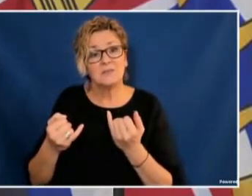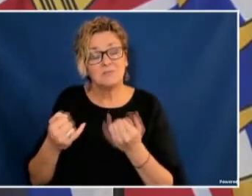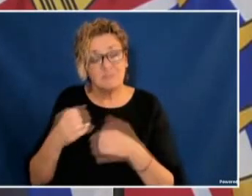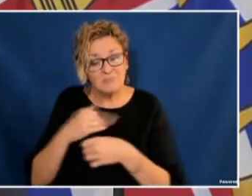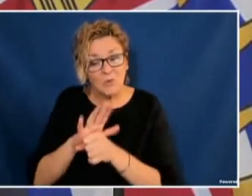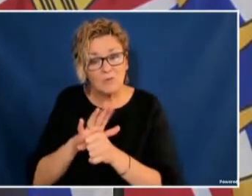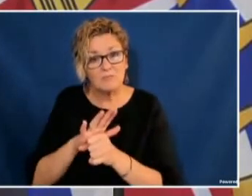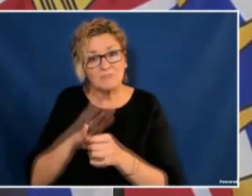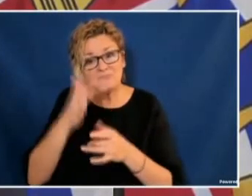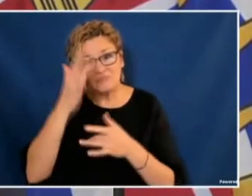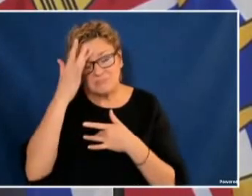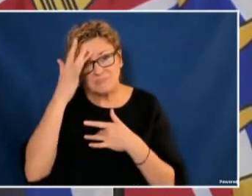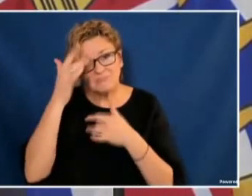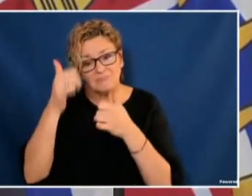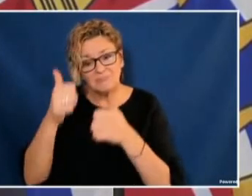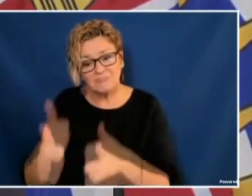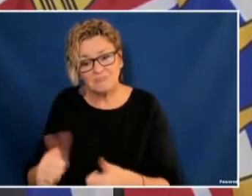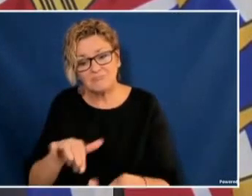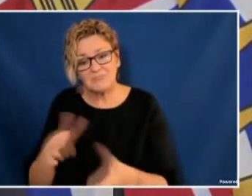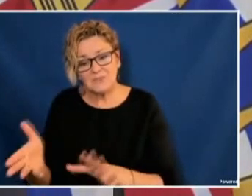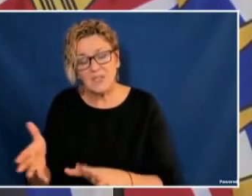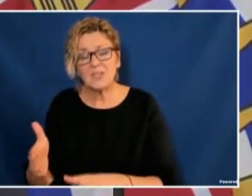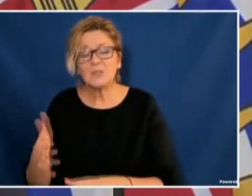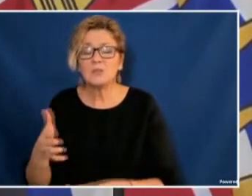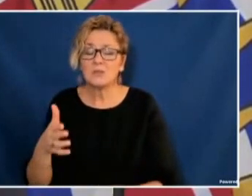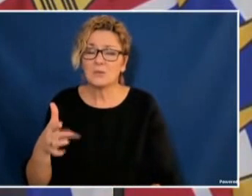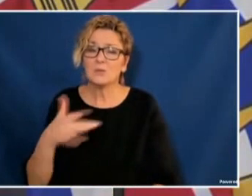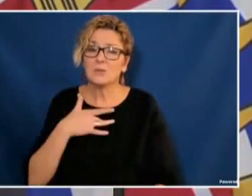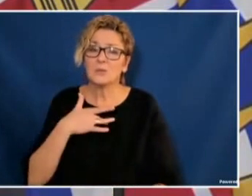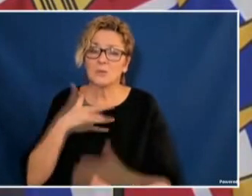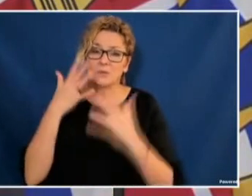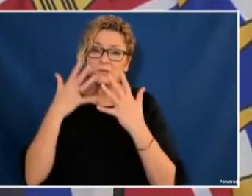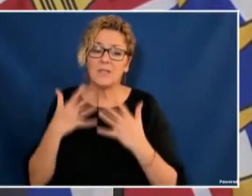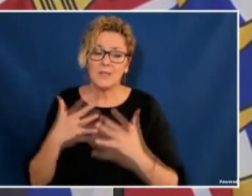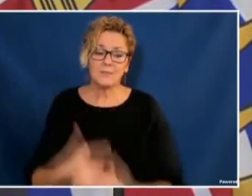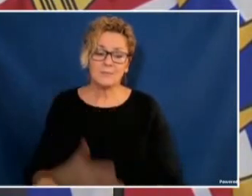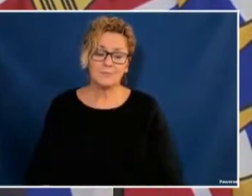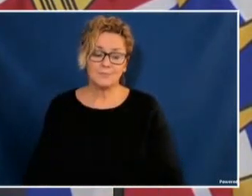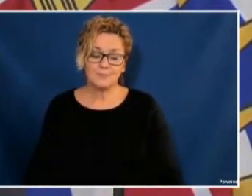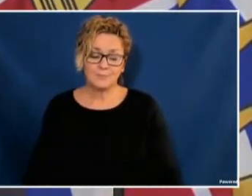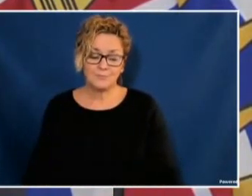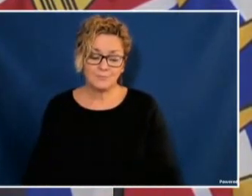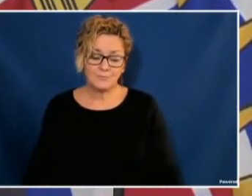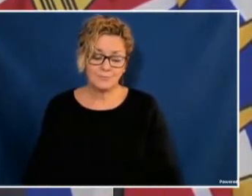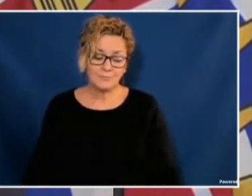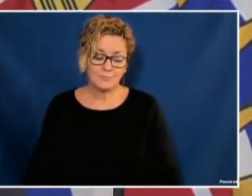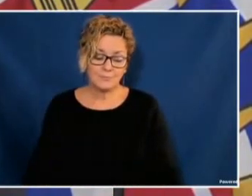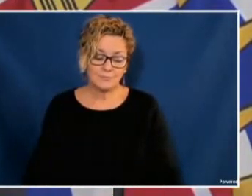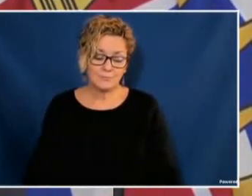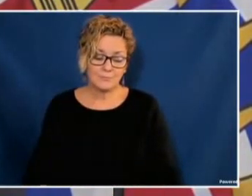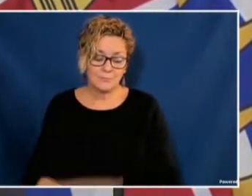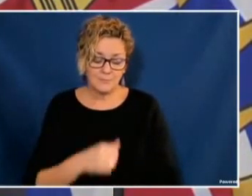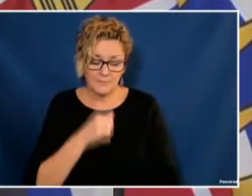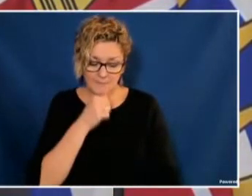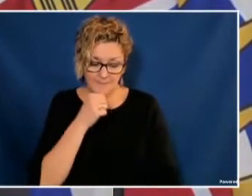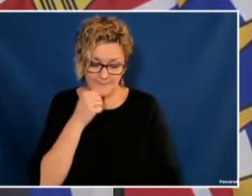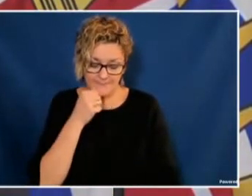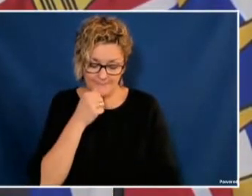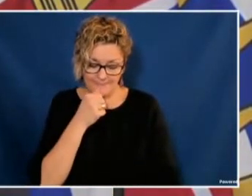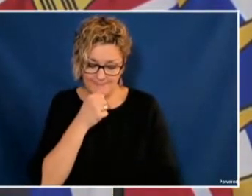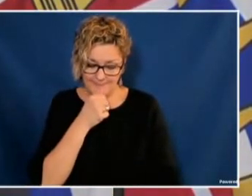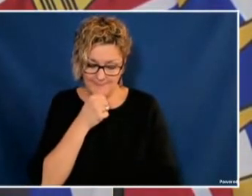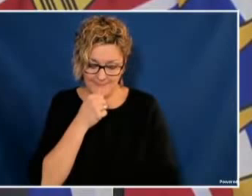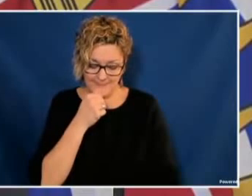the R factor these days? I don't think you've mentioned it recently, that +1 count or the rate